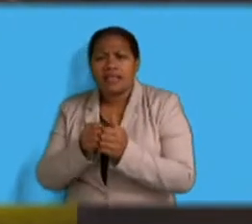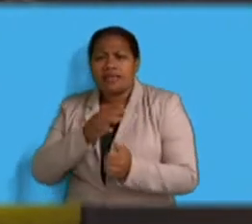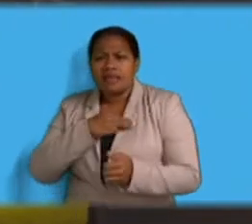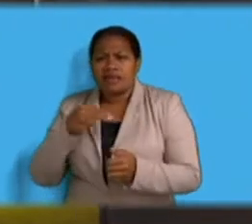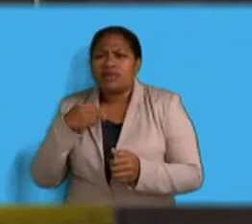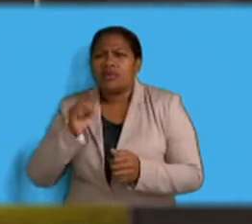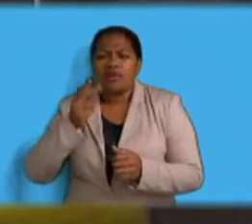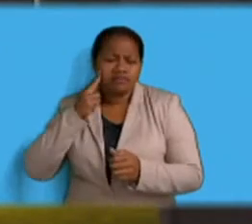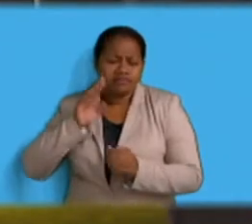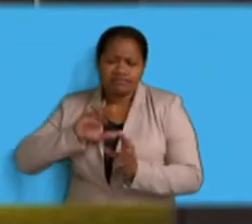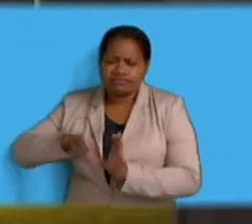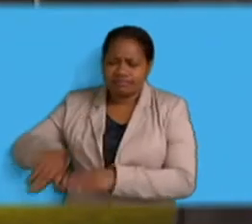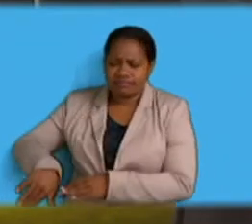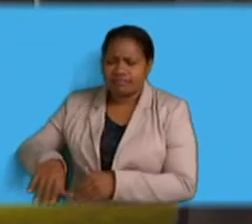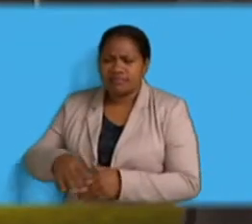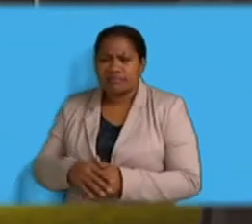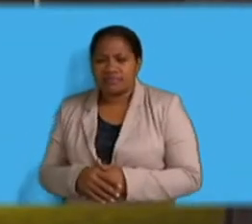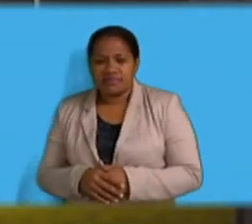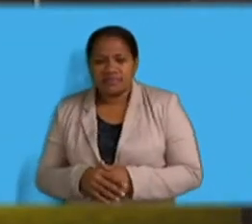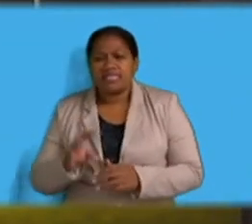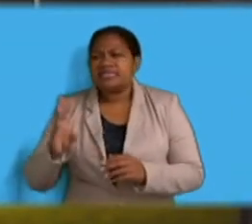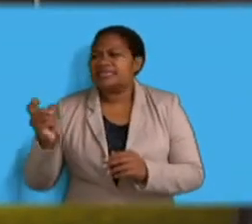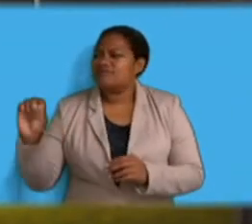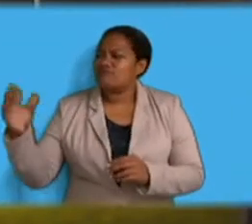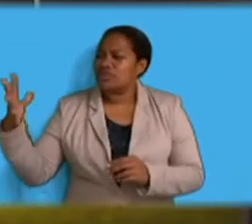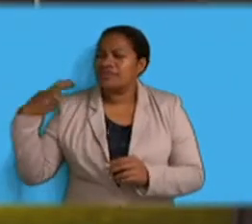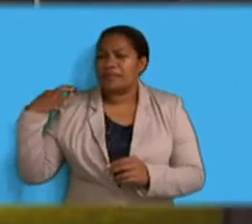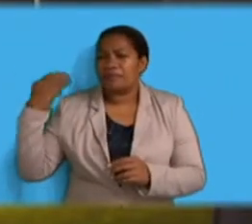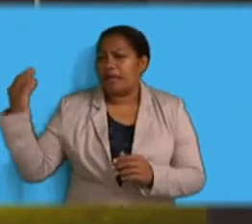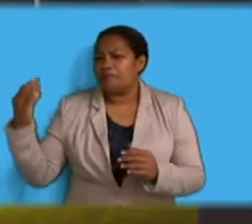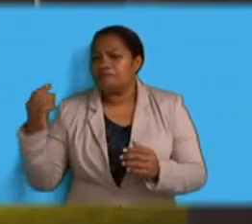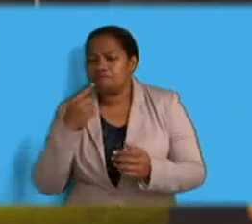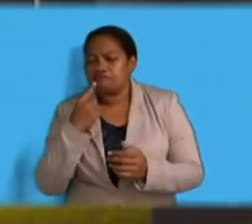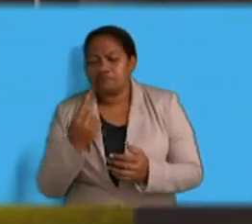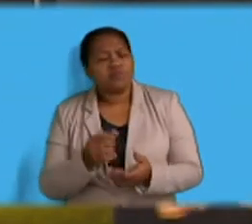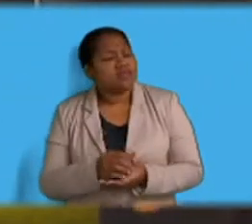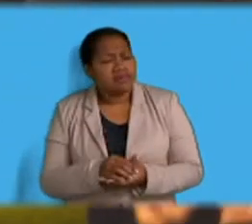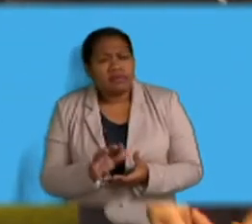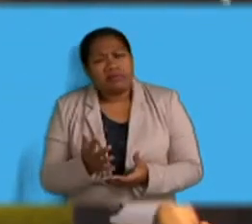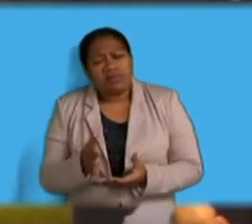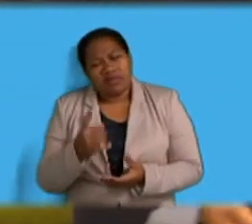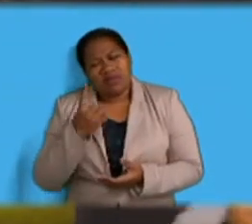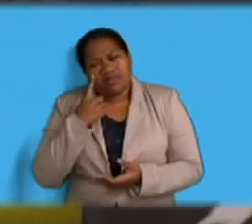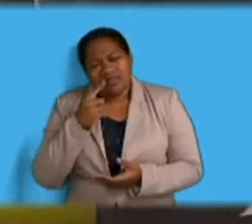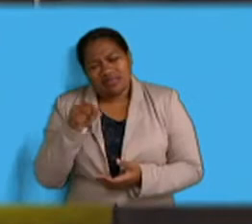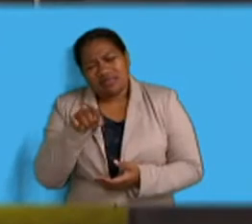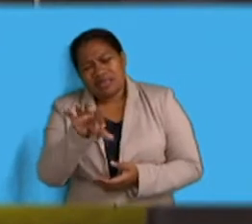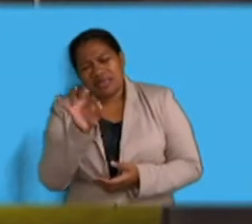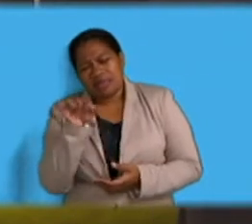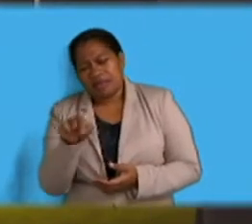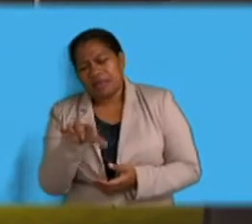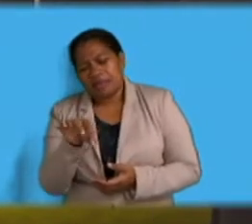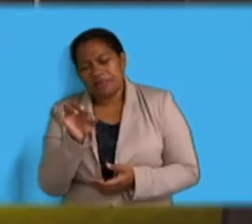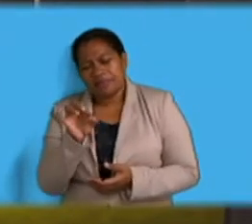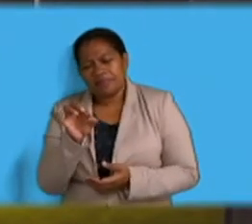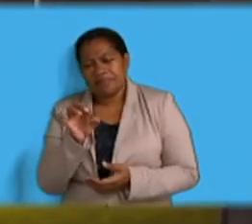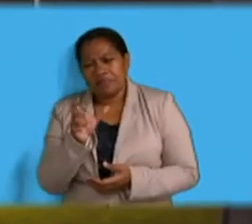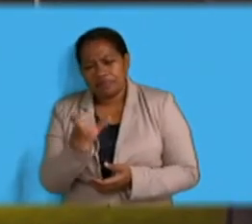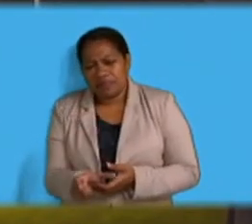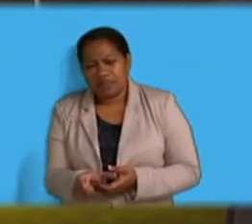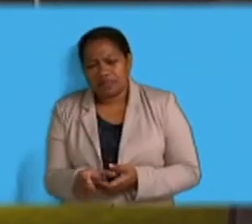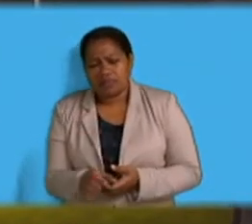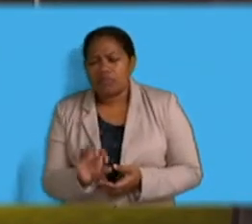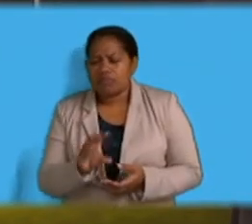relegated. They're simply paper pushers. Somebody applies, they simply say, okay, you know, maybe we'll get this person in, or somebody wants to go on